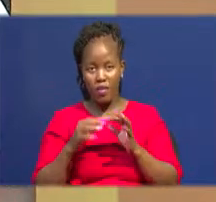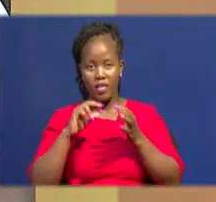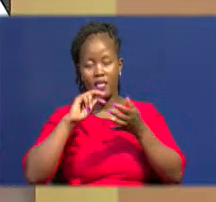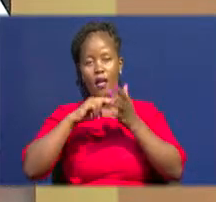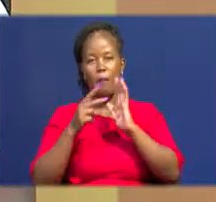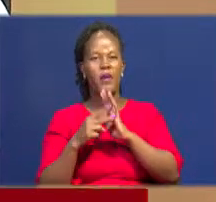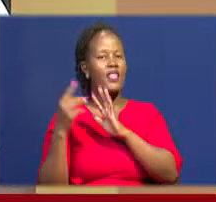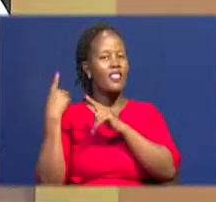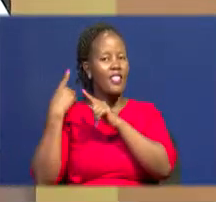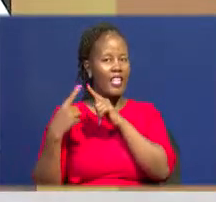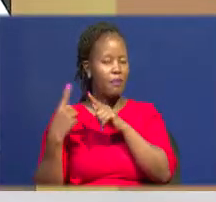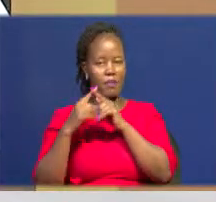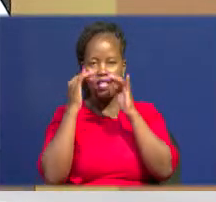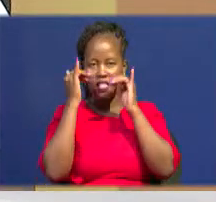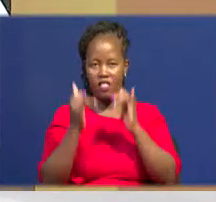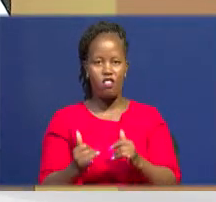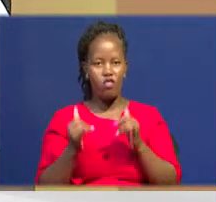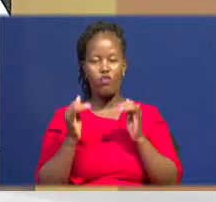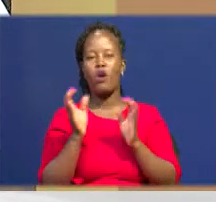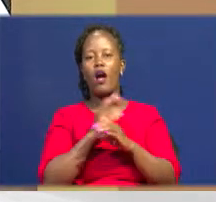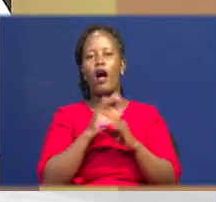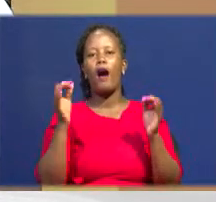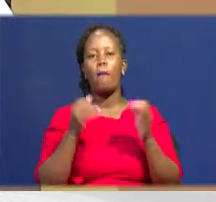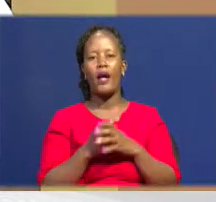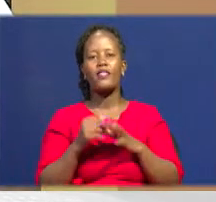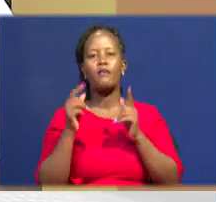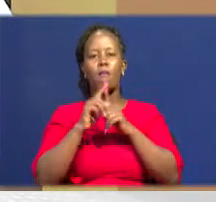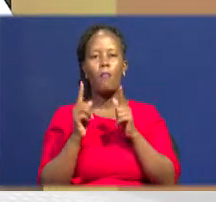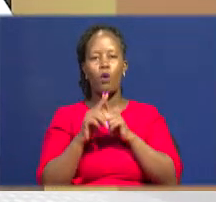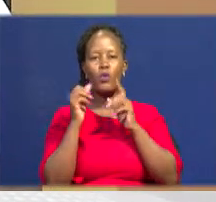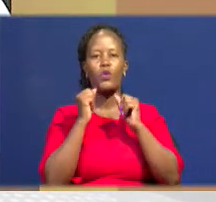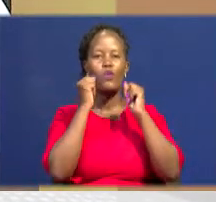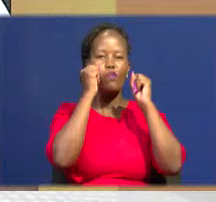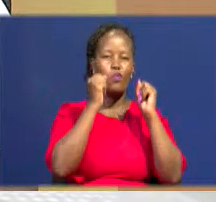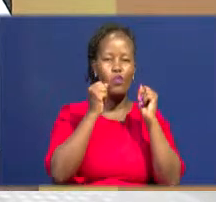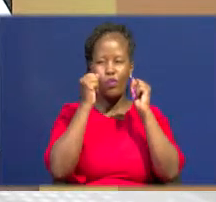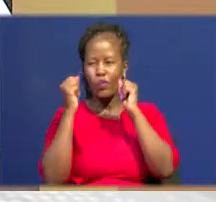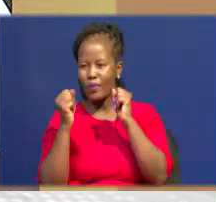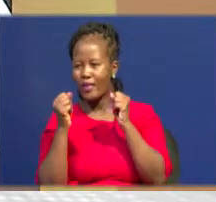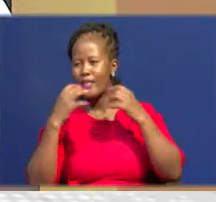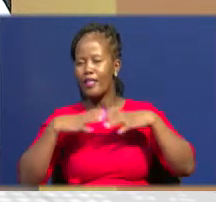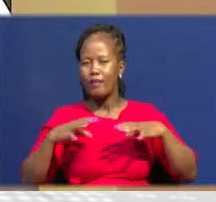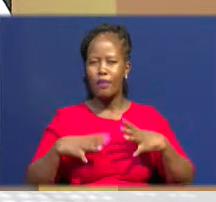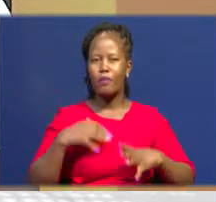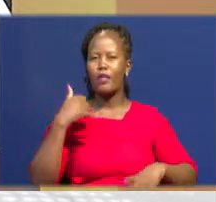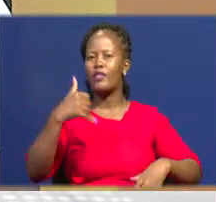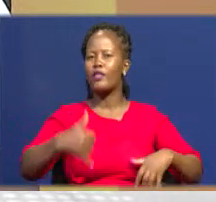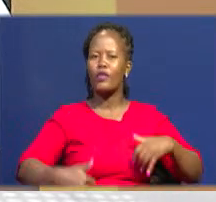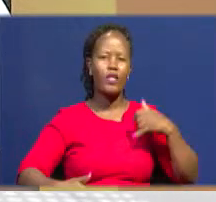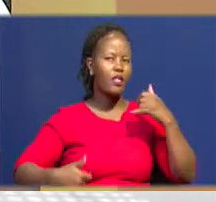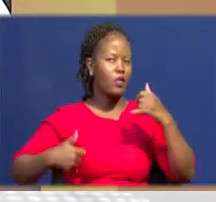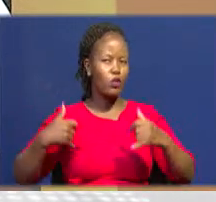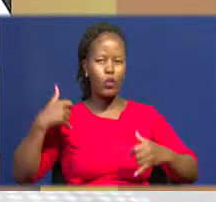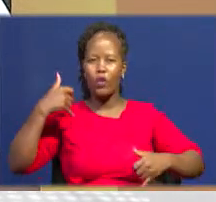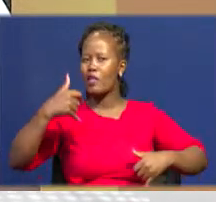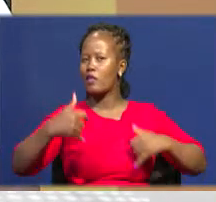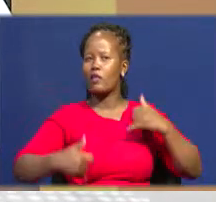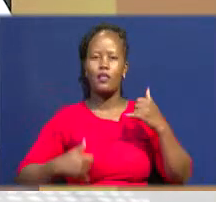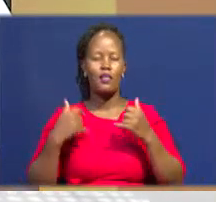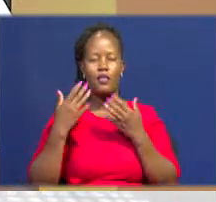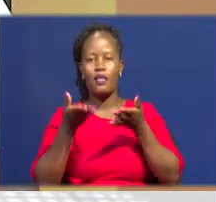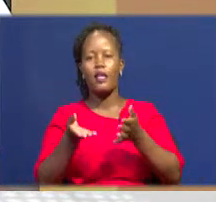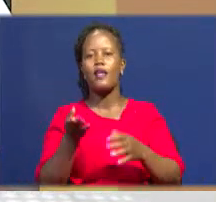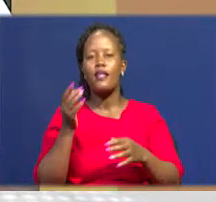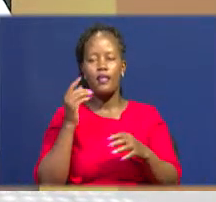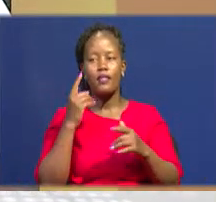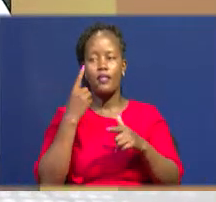new experience for them. Wrestling was among the people really enjoyed watching beach wrestling. This time we're going to have now judo.